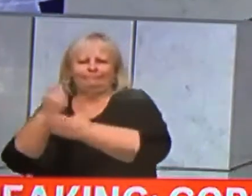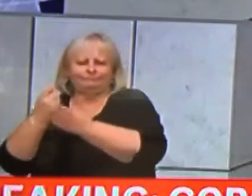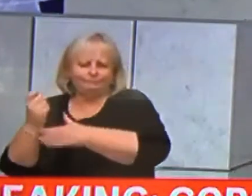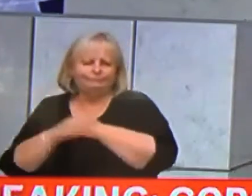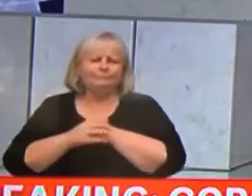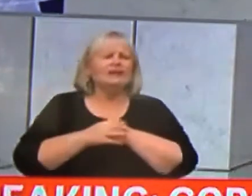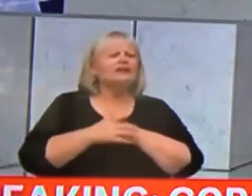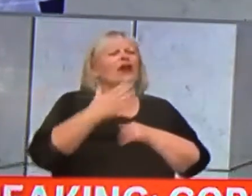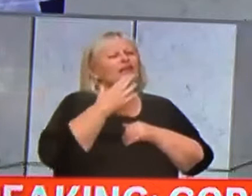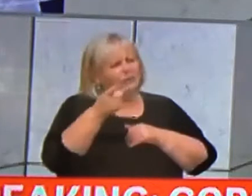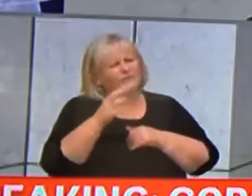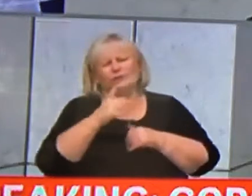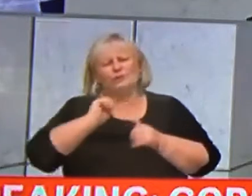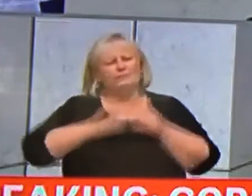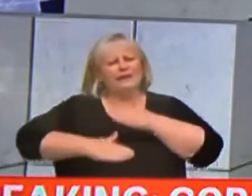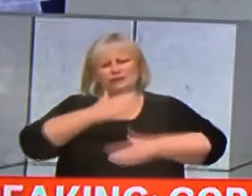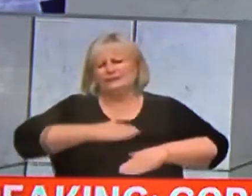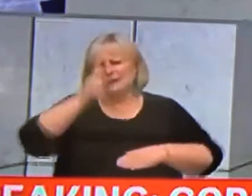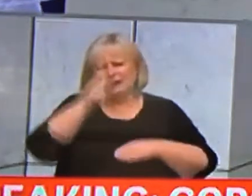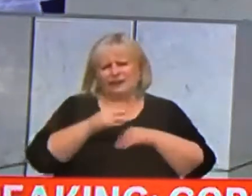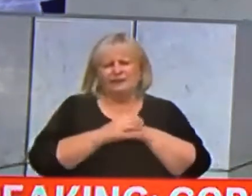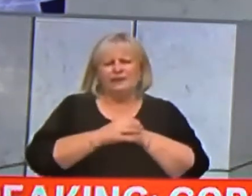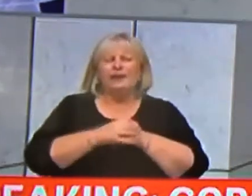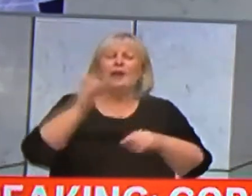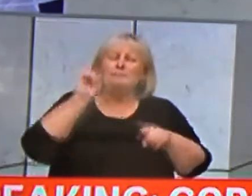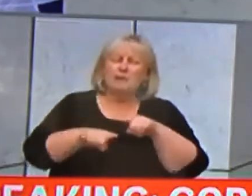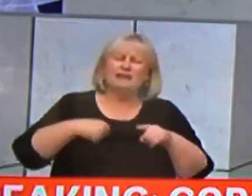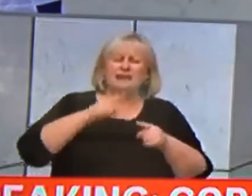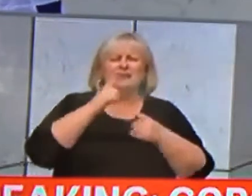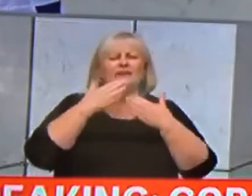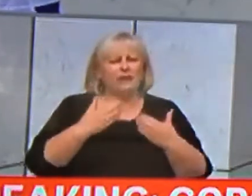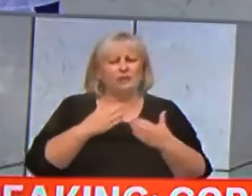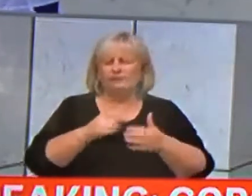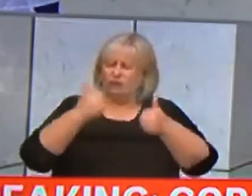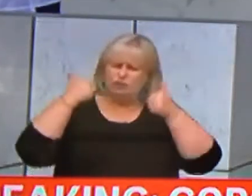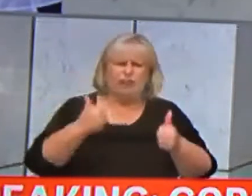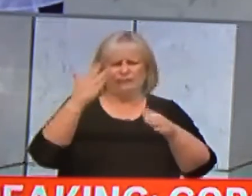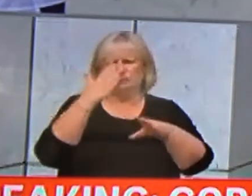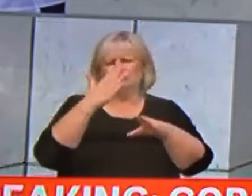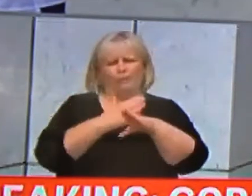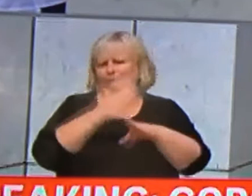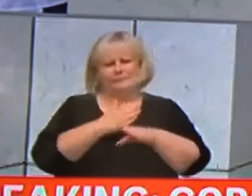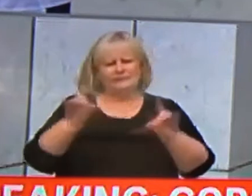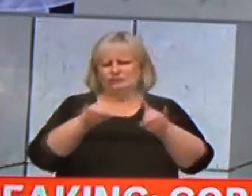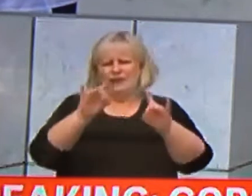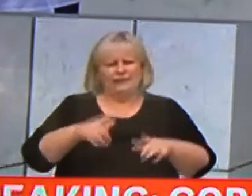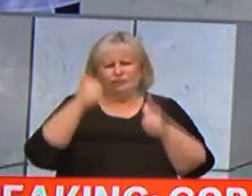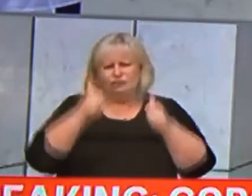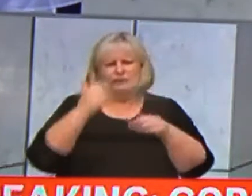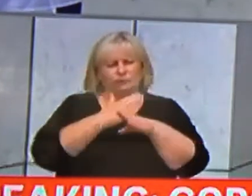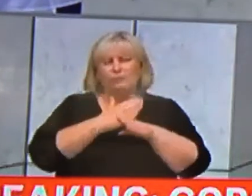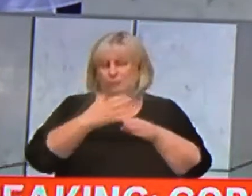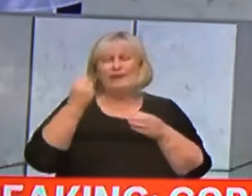I thank you for your patience, but I thank you most of all for the great job you've done this week, Australia. We've got to keep